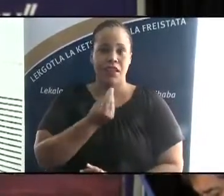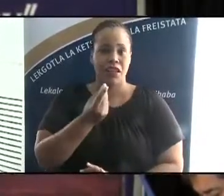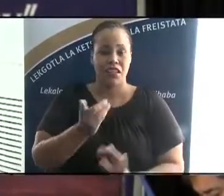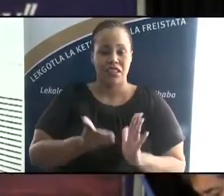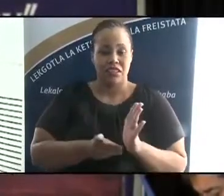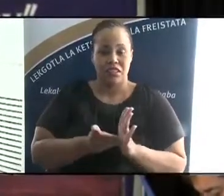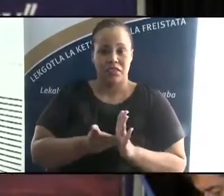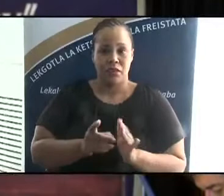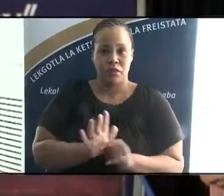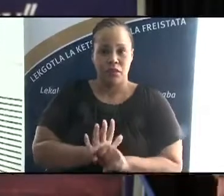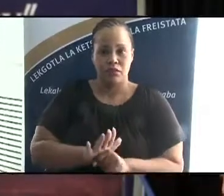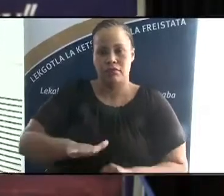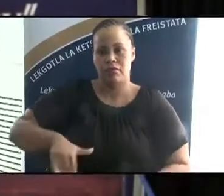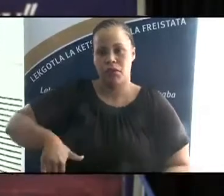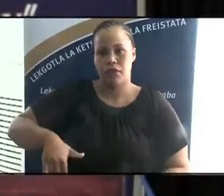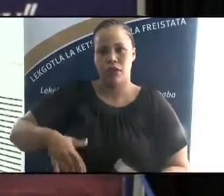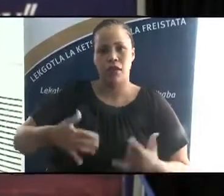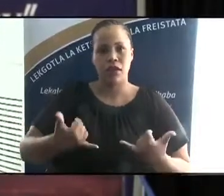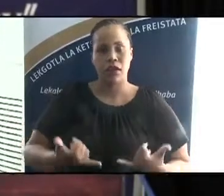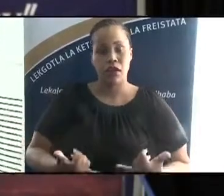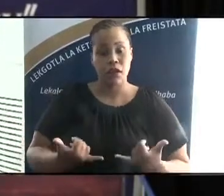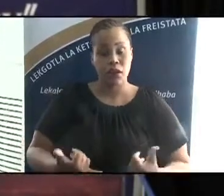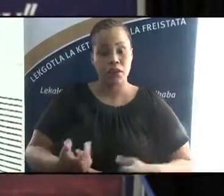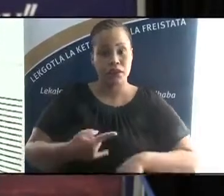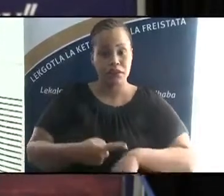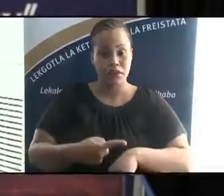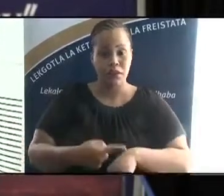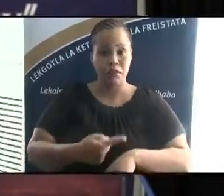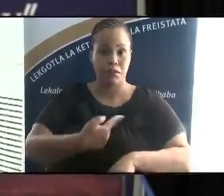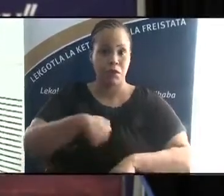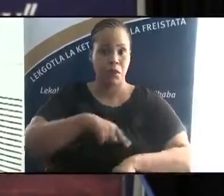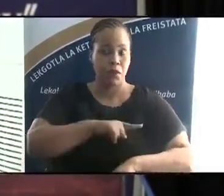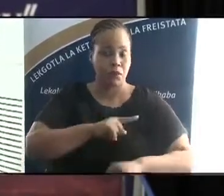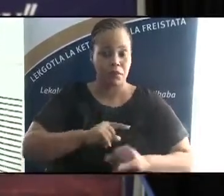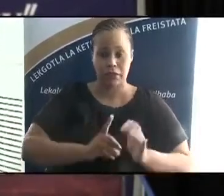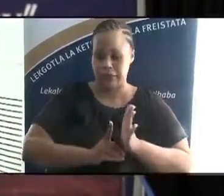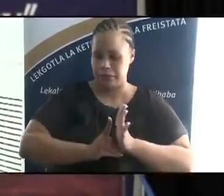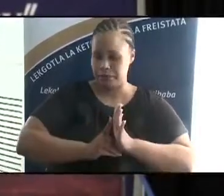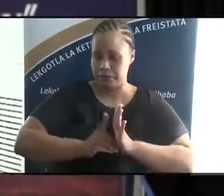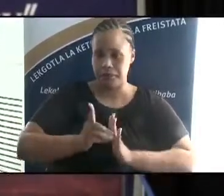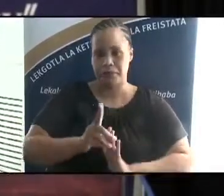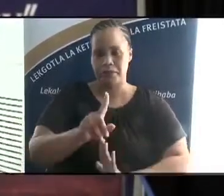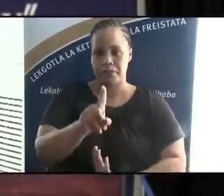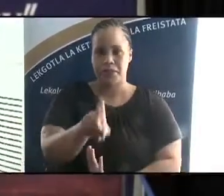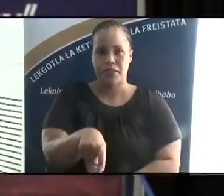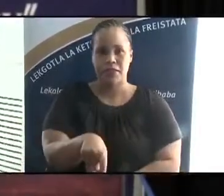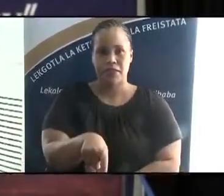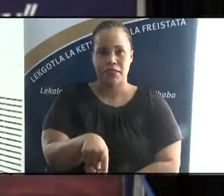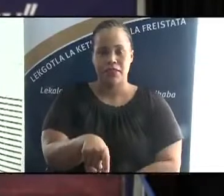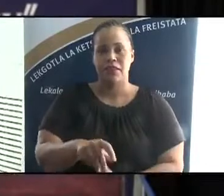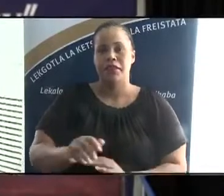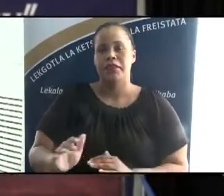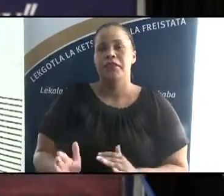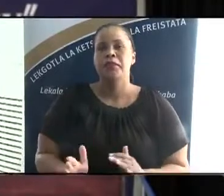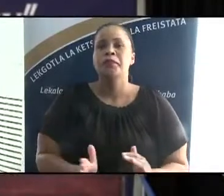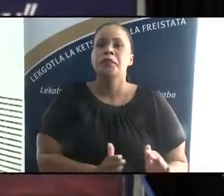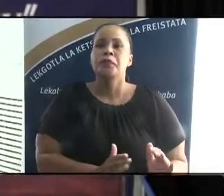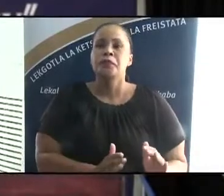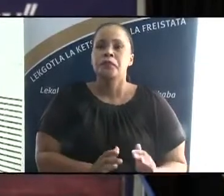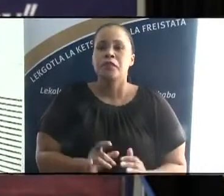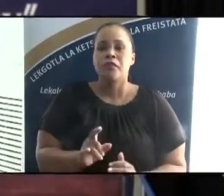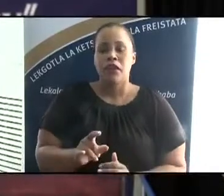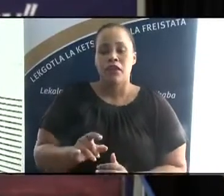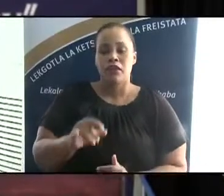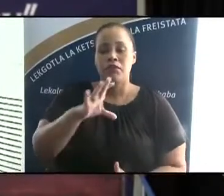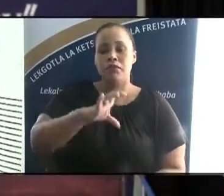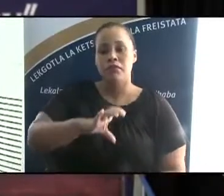underdeveloped. And it's time we move with great and vast and robust development in this district. The conditional grants invested in